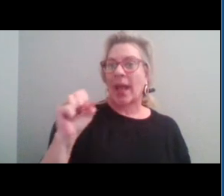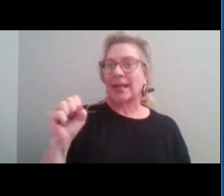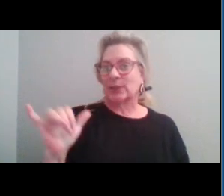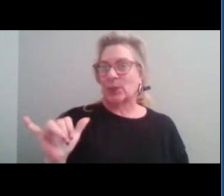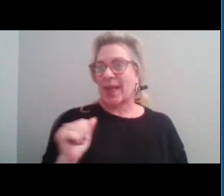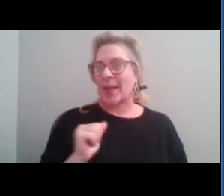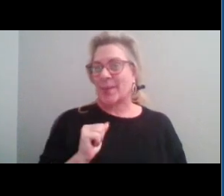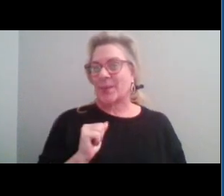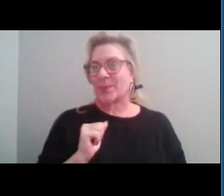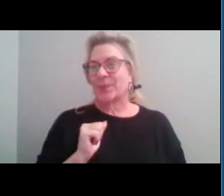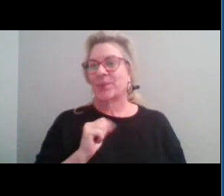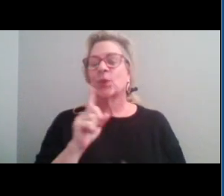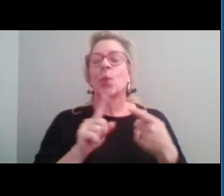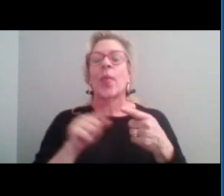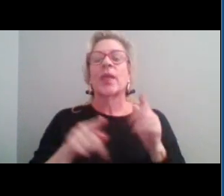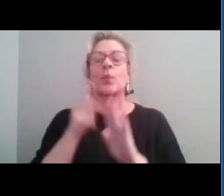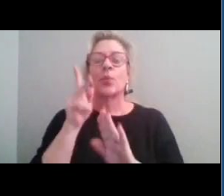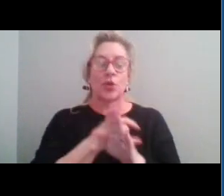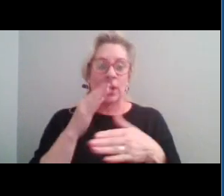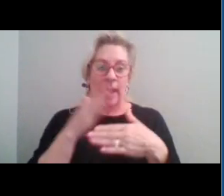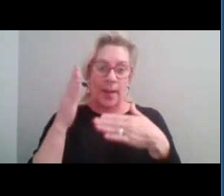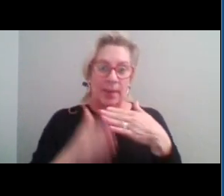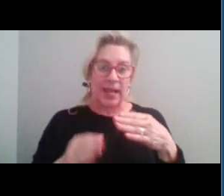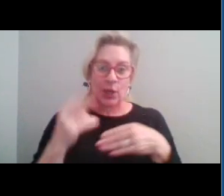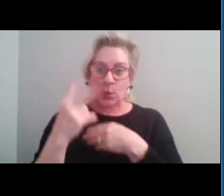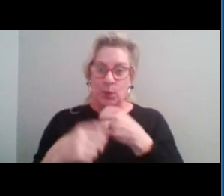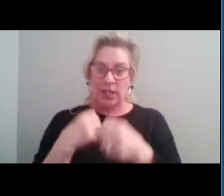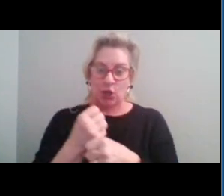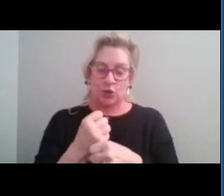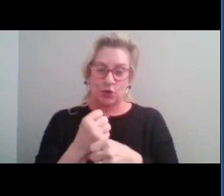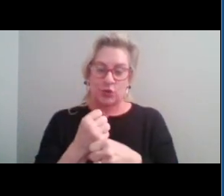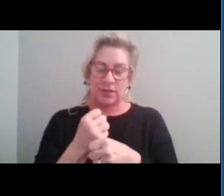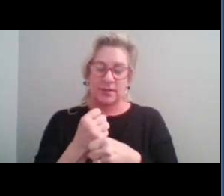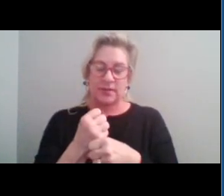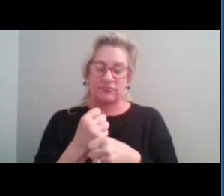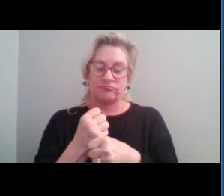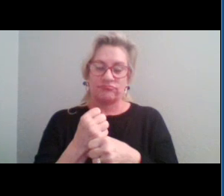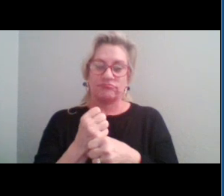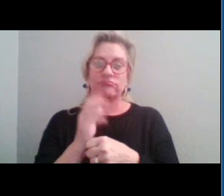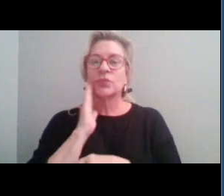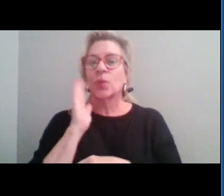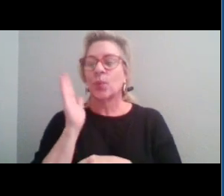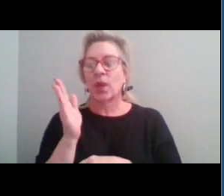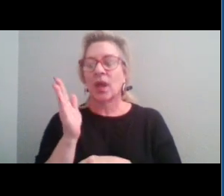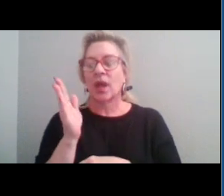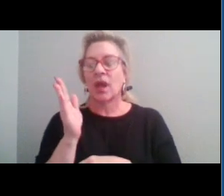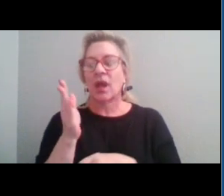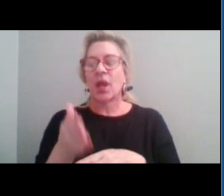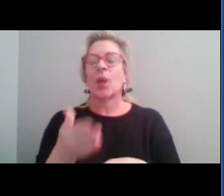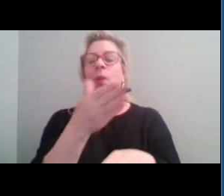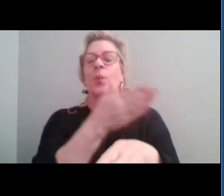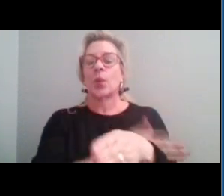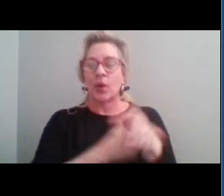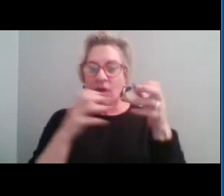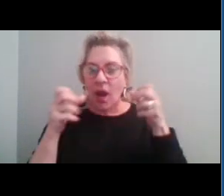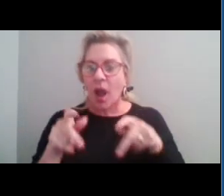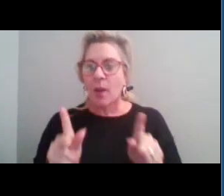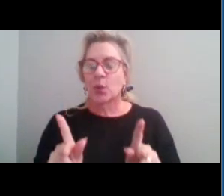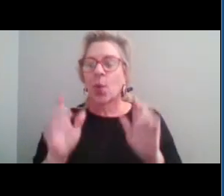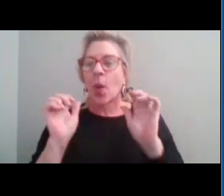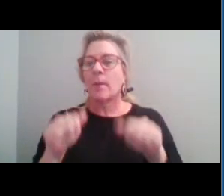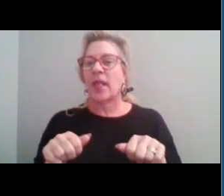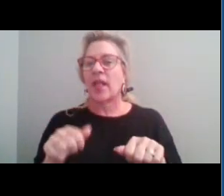When this project is completed in 2 years, it will improve the opportunity or the ability